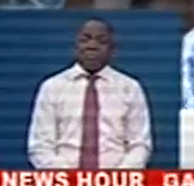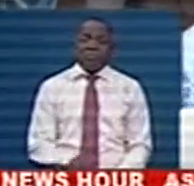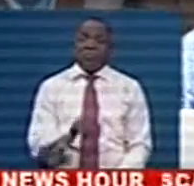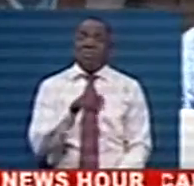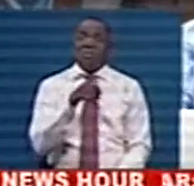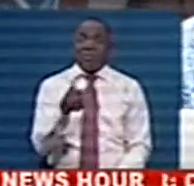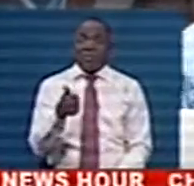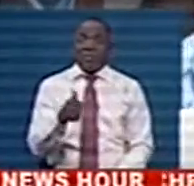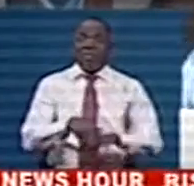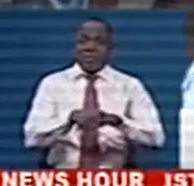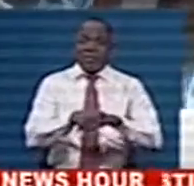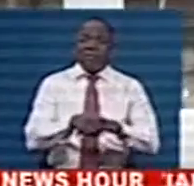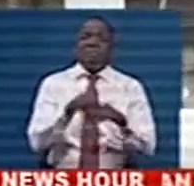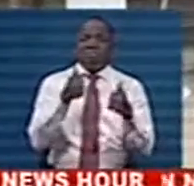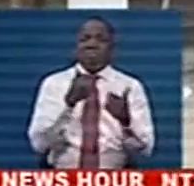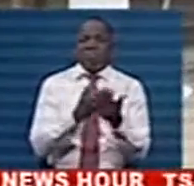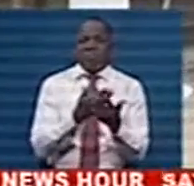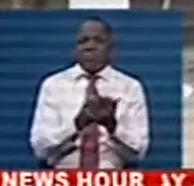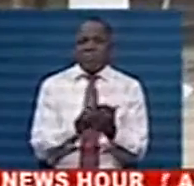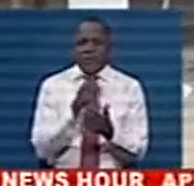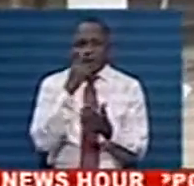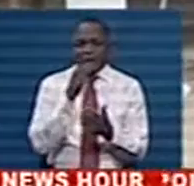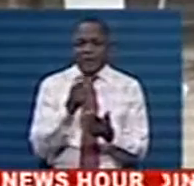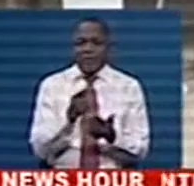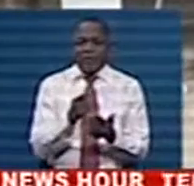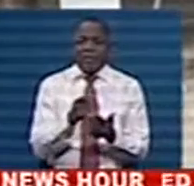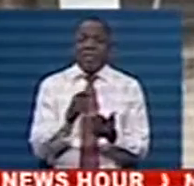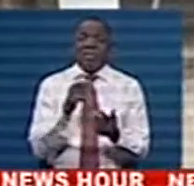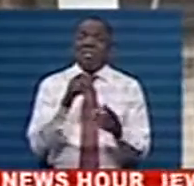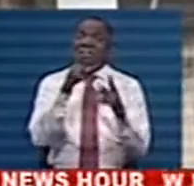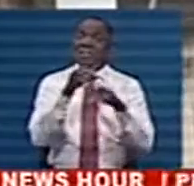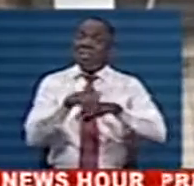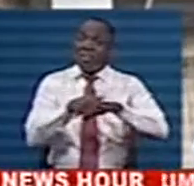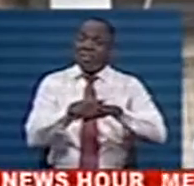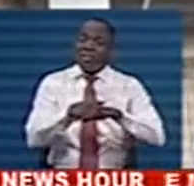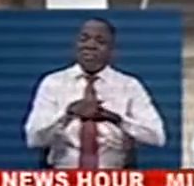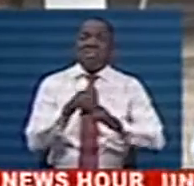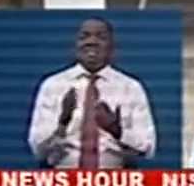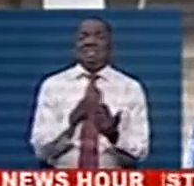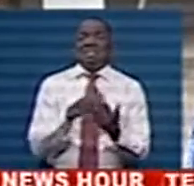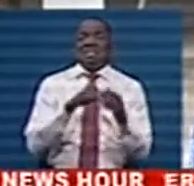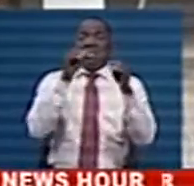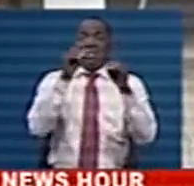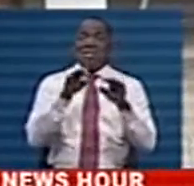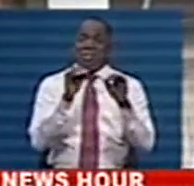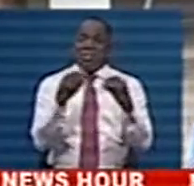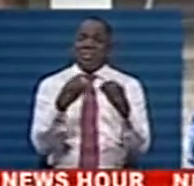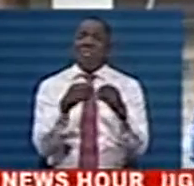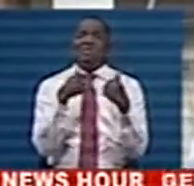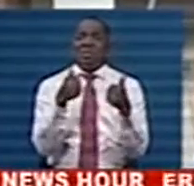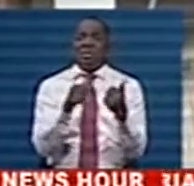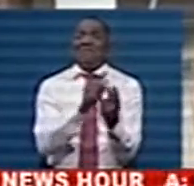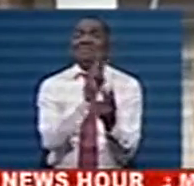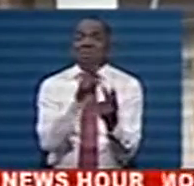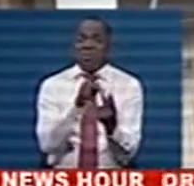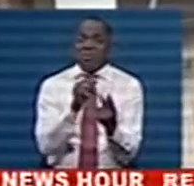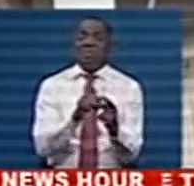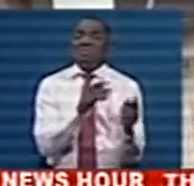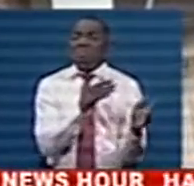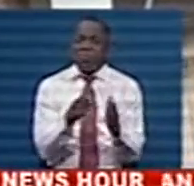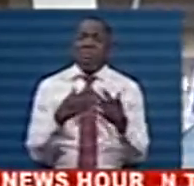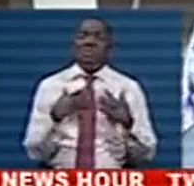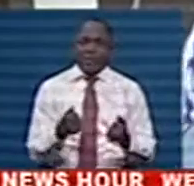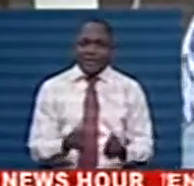yes. It was okay. We are finding it easy, as our teachers taught us very well. And we prepared very well for